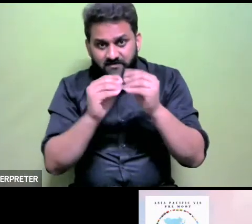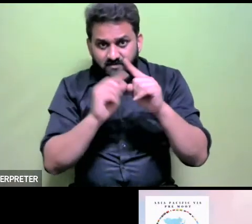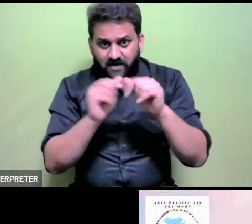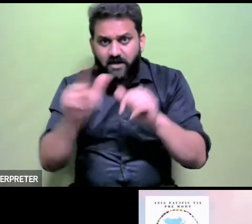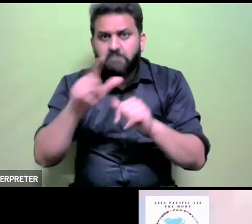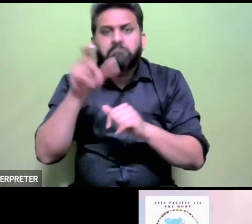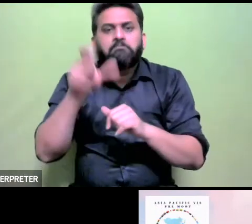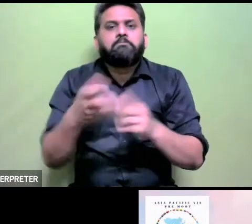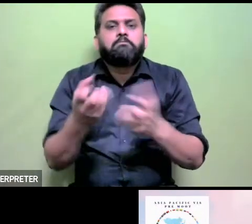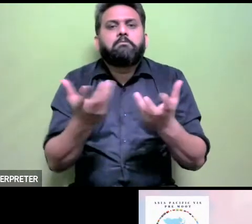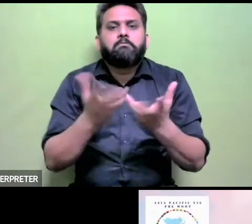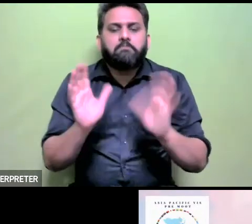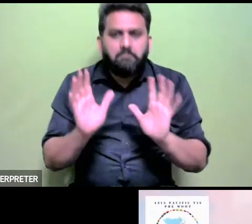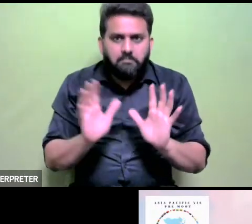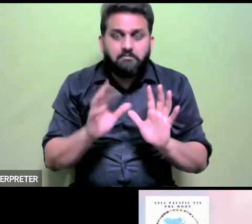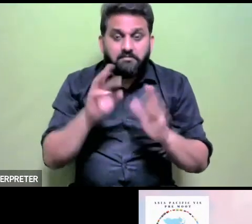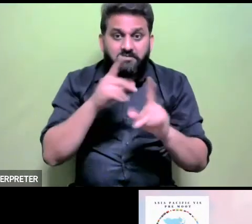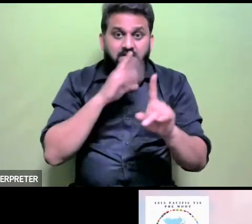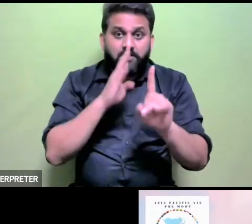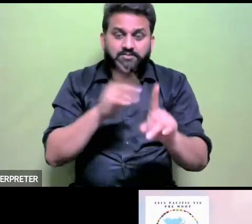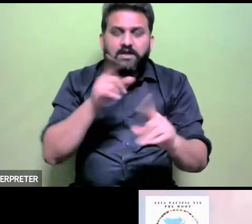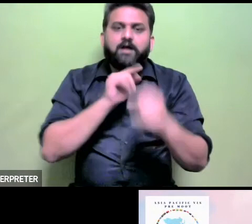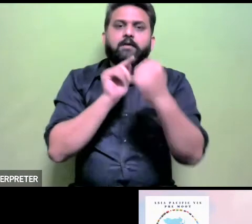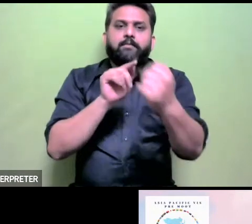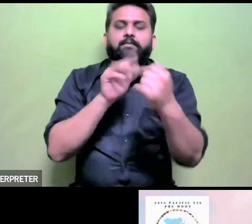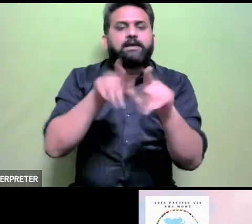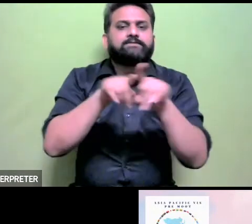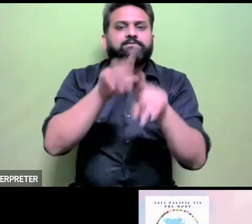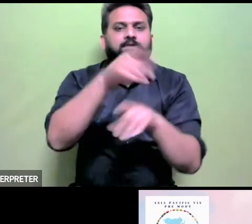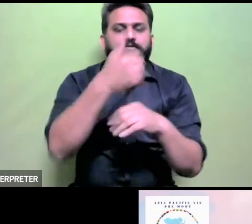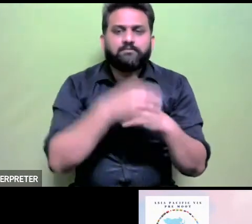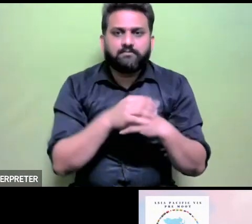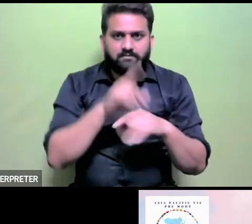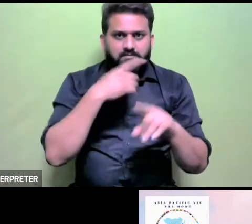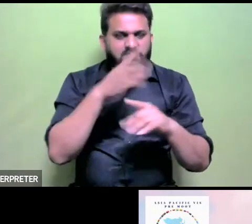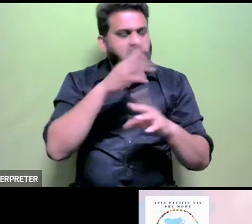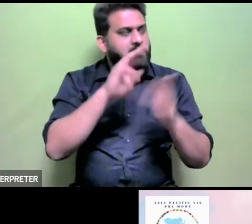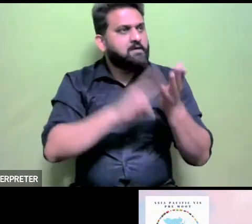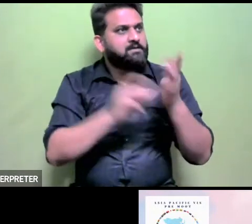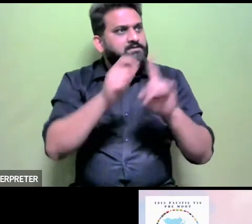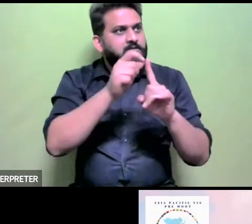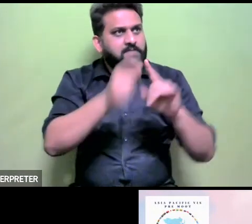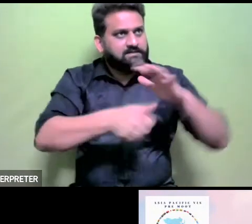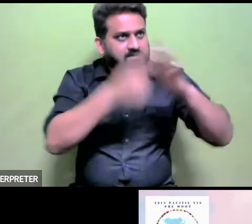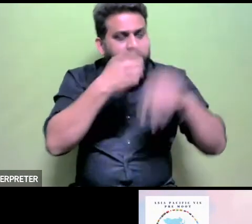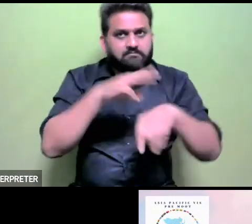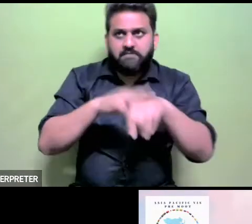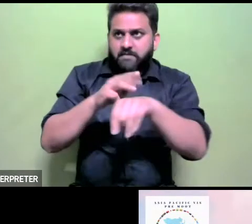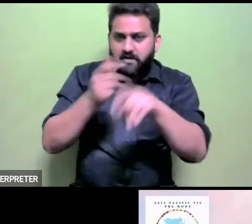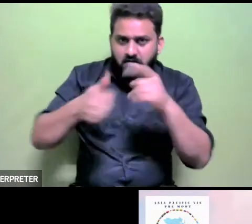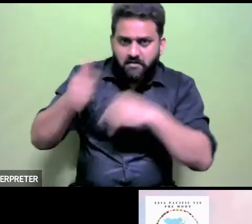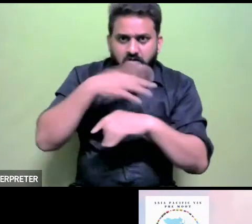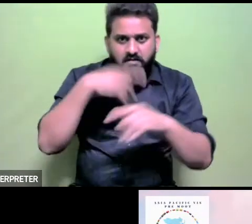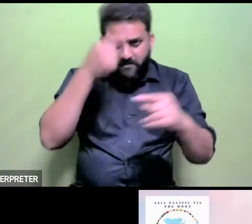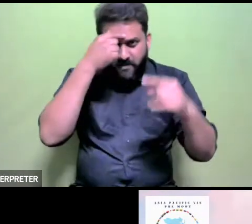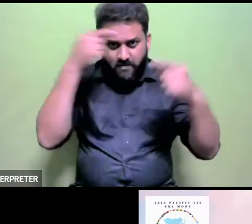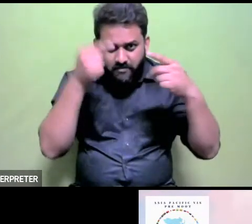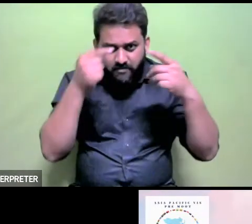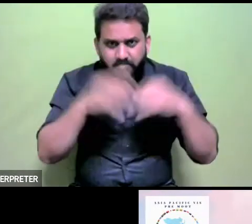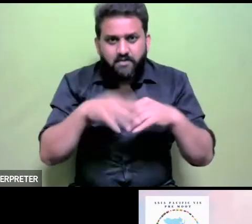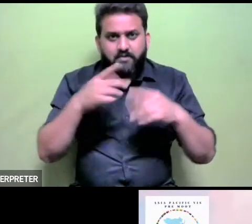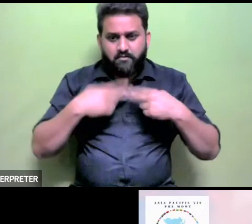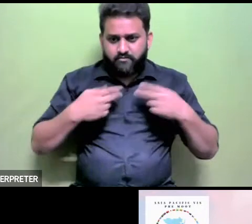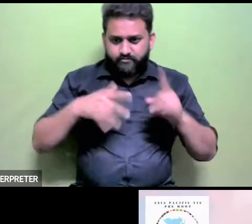it as your argument. And actually this is your argument. For example, you say, Mr. President and members of the tribunal, on issue 1 or on jurisdiction,